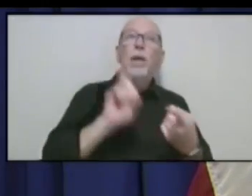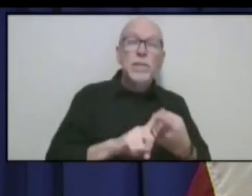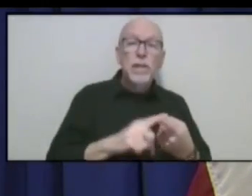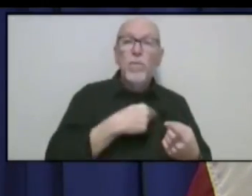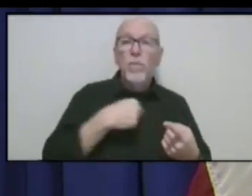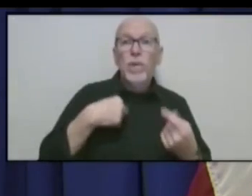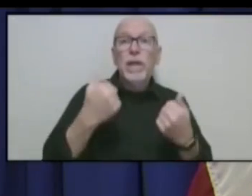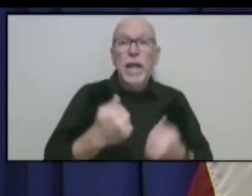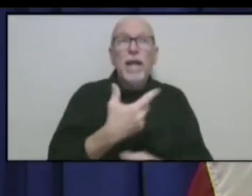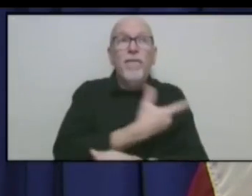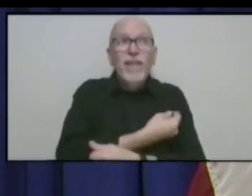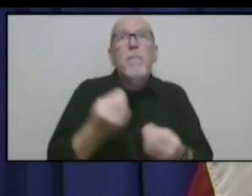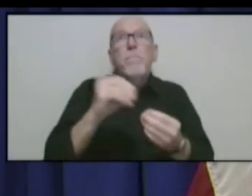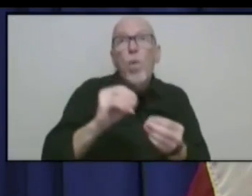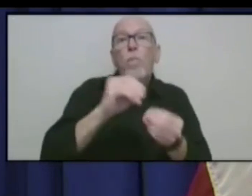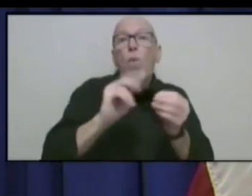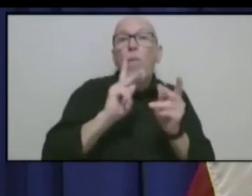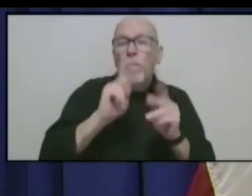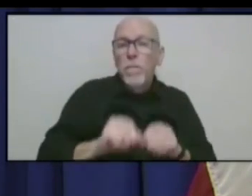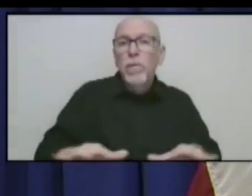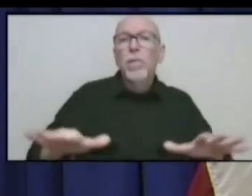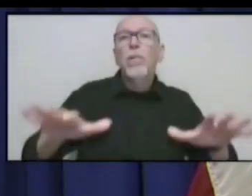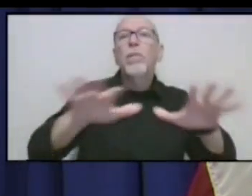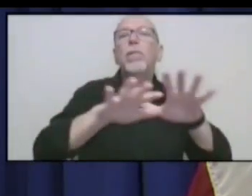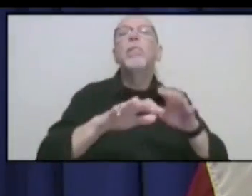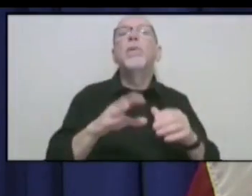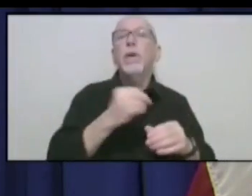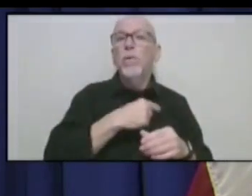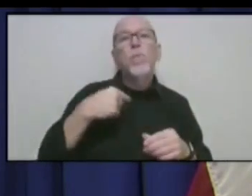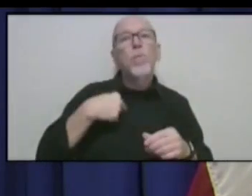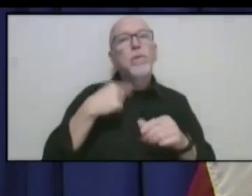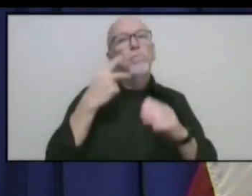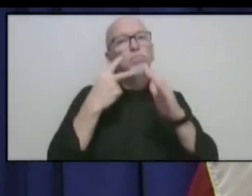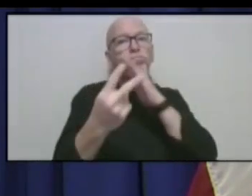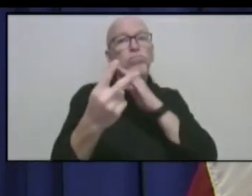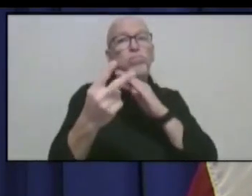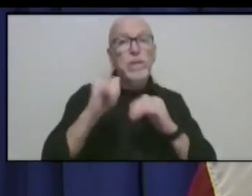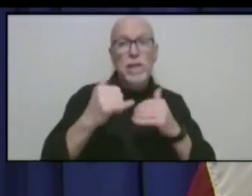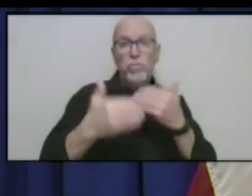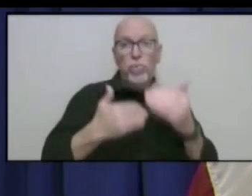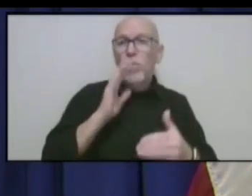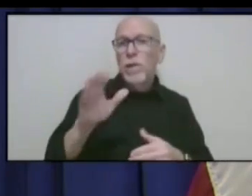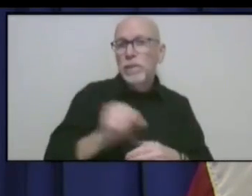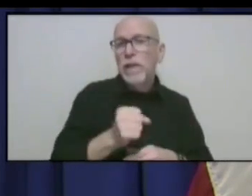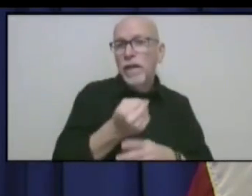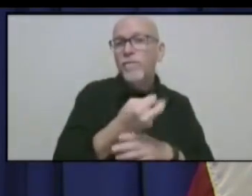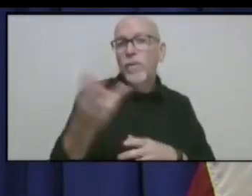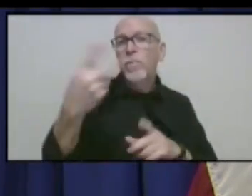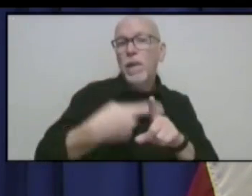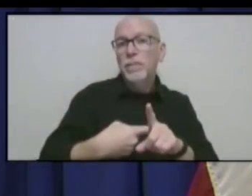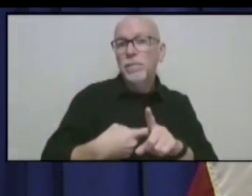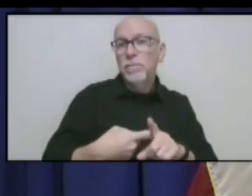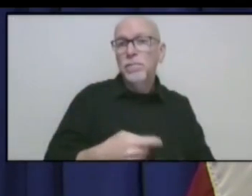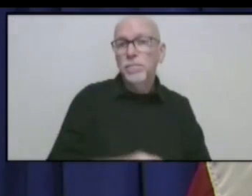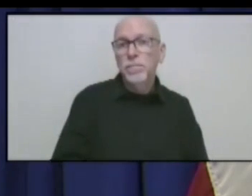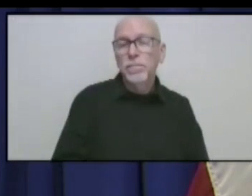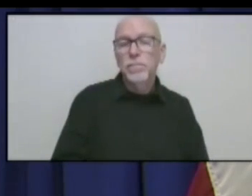Governor Eric Holcomb says Indiana has seen a slight decrease in the average positivity rate recently, but an incline